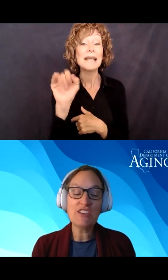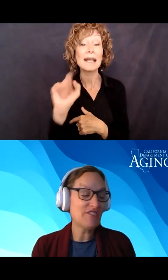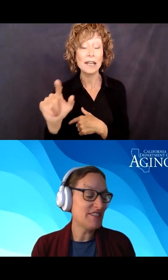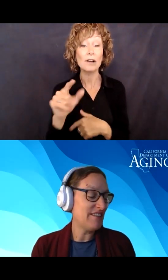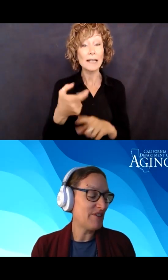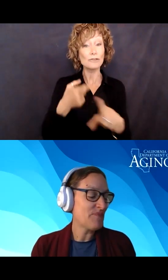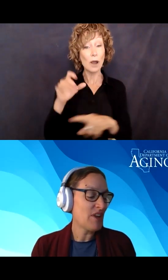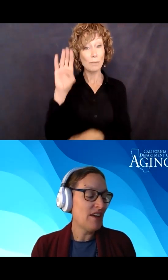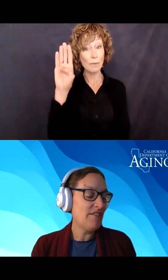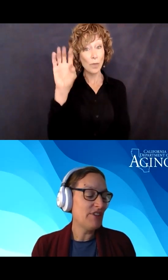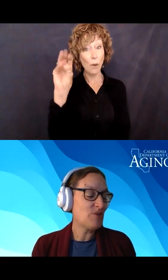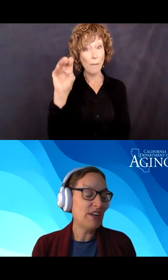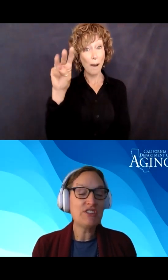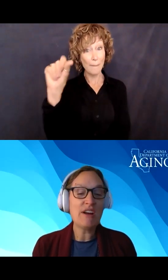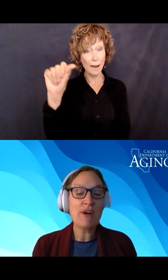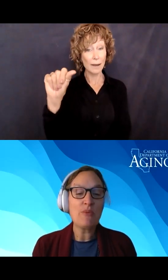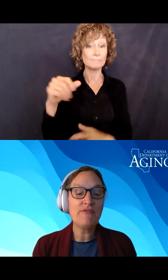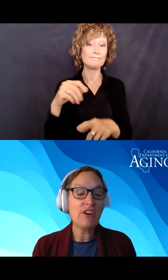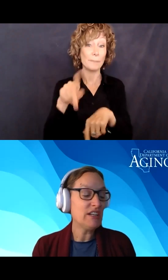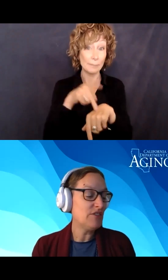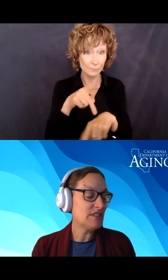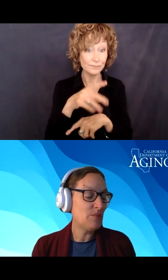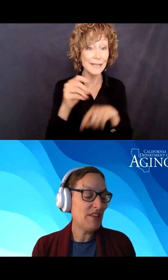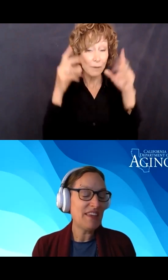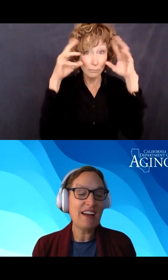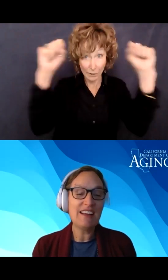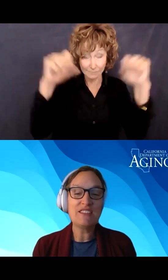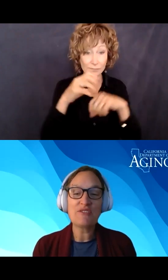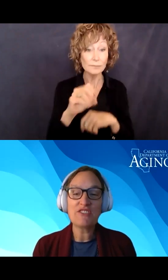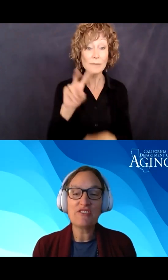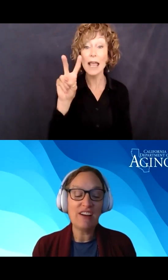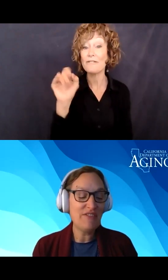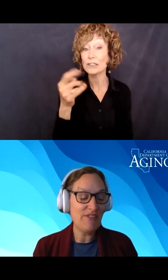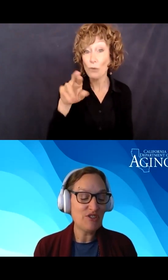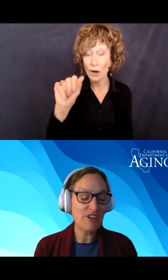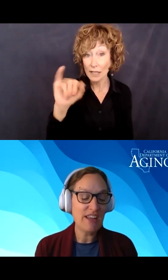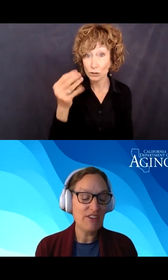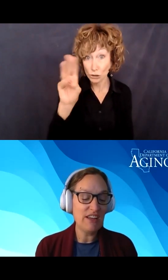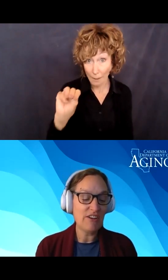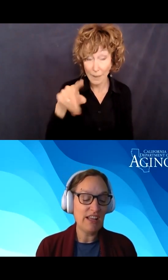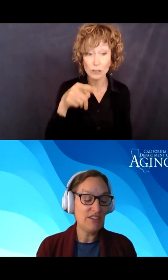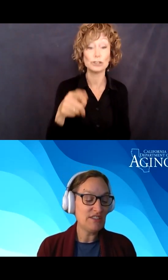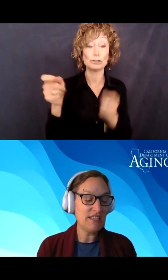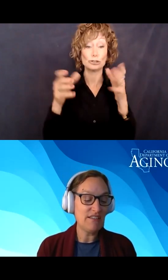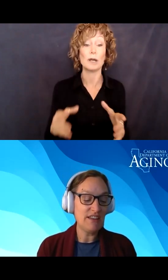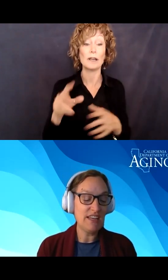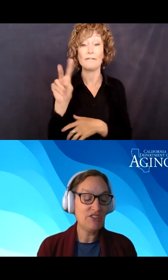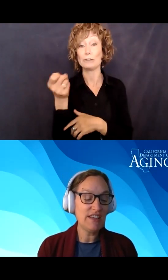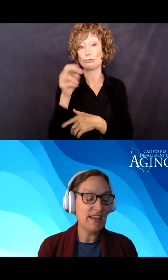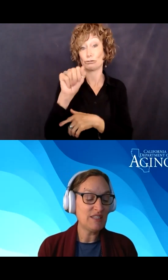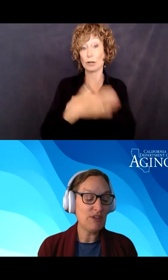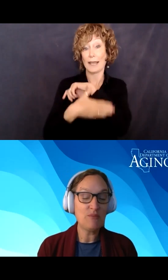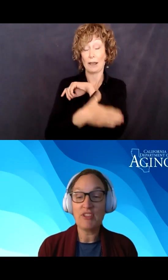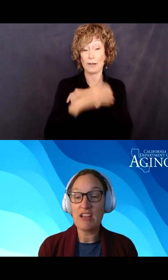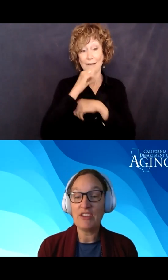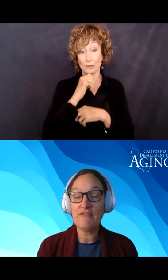and a congressional staffer. Victoria Jump, I work very closely with, is the director of the Ventura County Area Agency on Aging